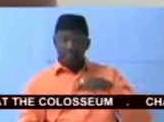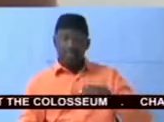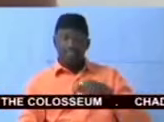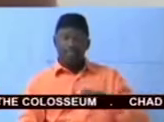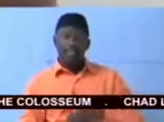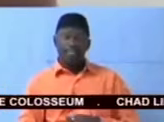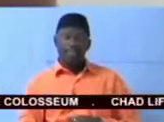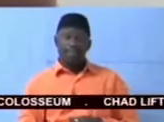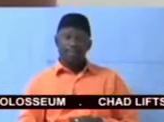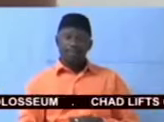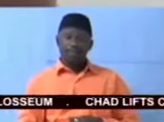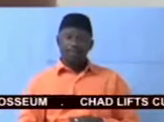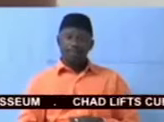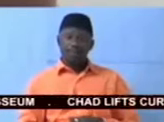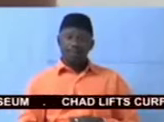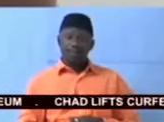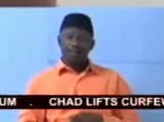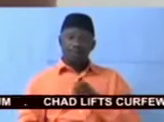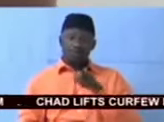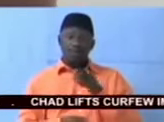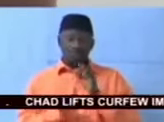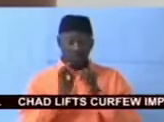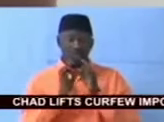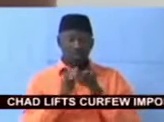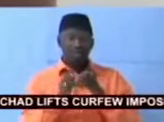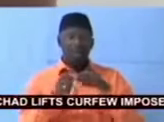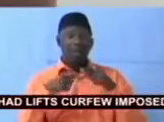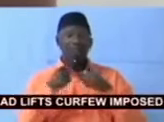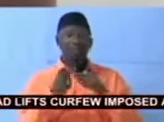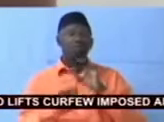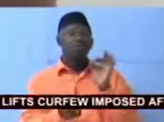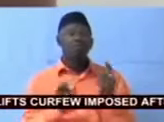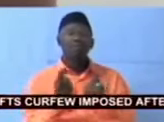you have said an interesting statement in it.